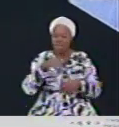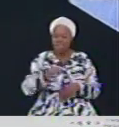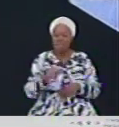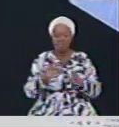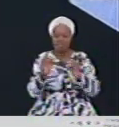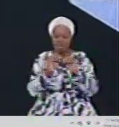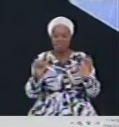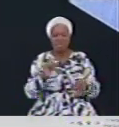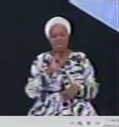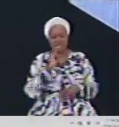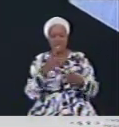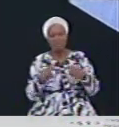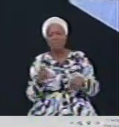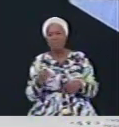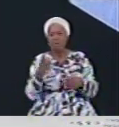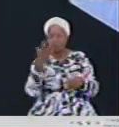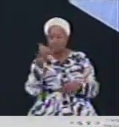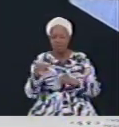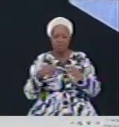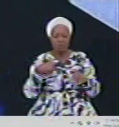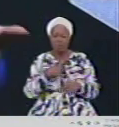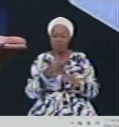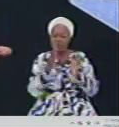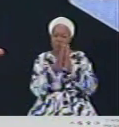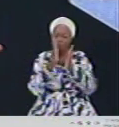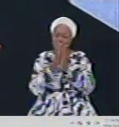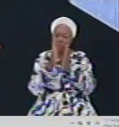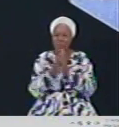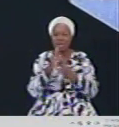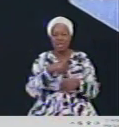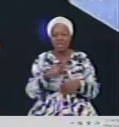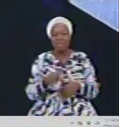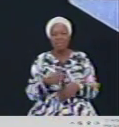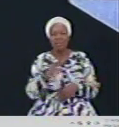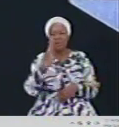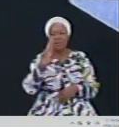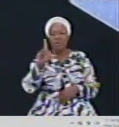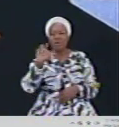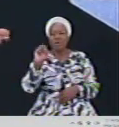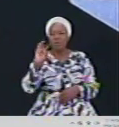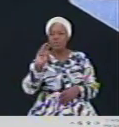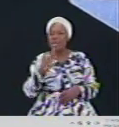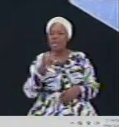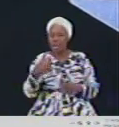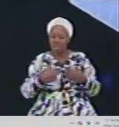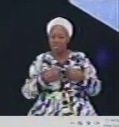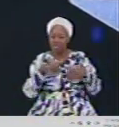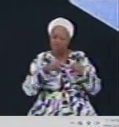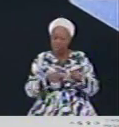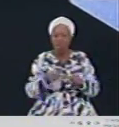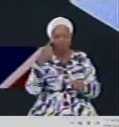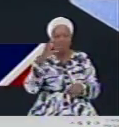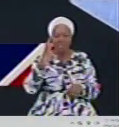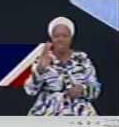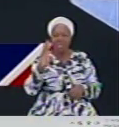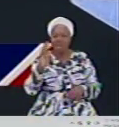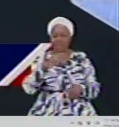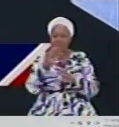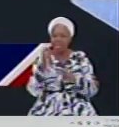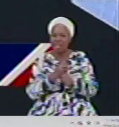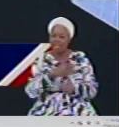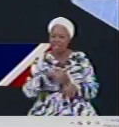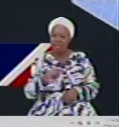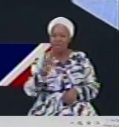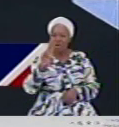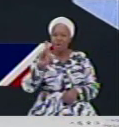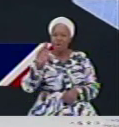not healed. Why do we pray, pray, and pray? An ulcer has continued for 6-7 years, and the ulcer is still there. Why do we